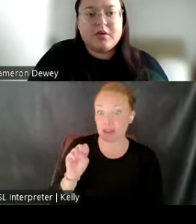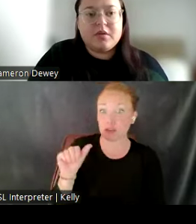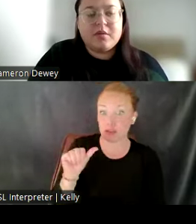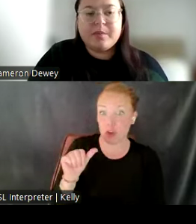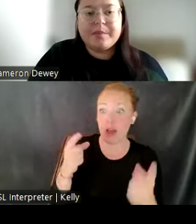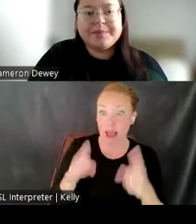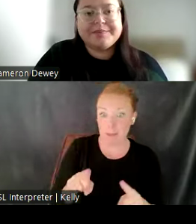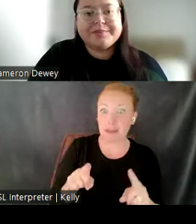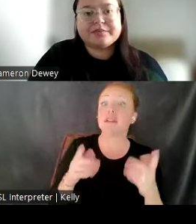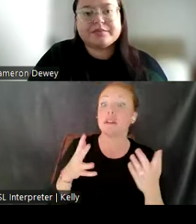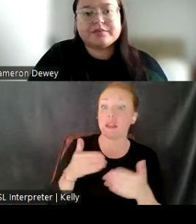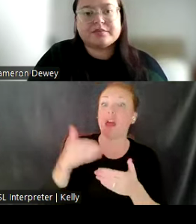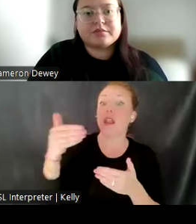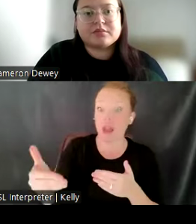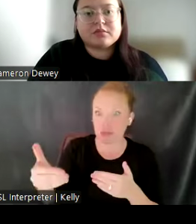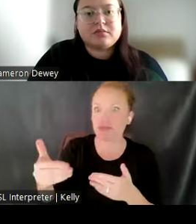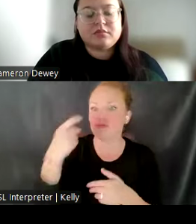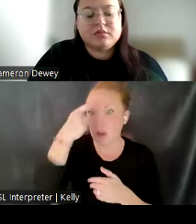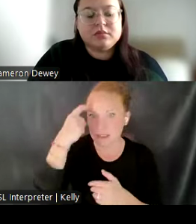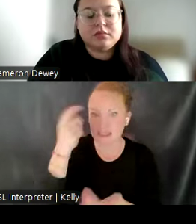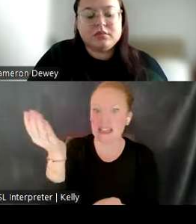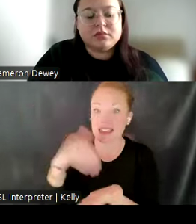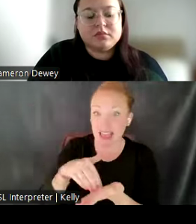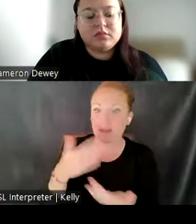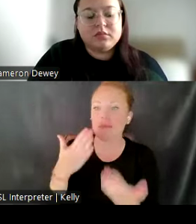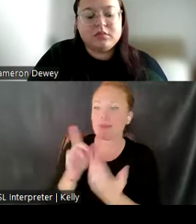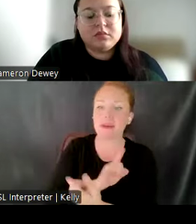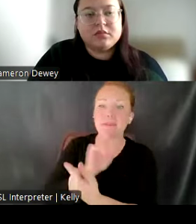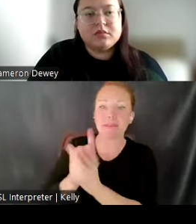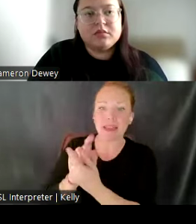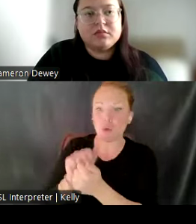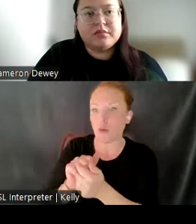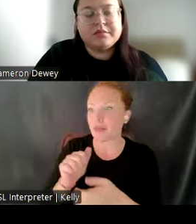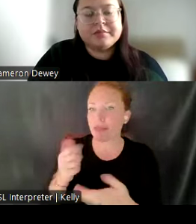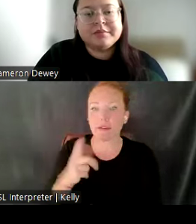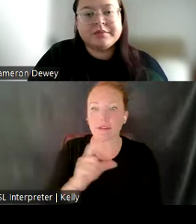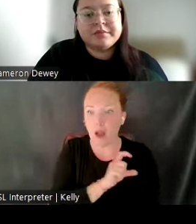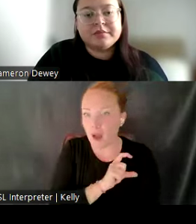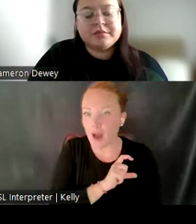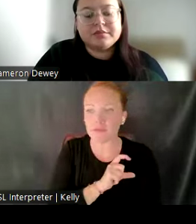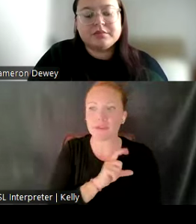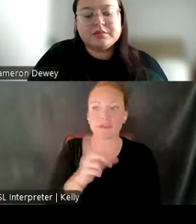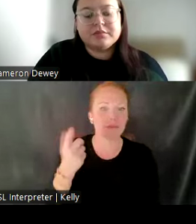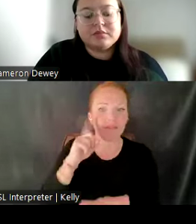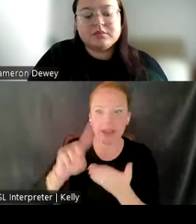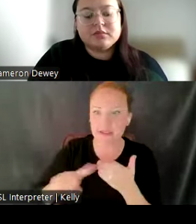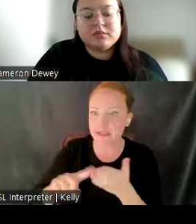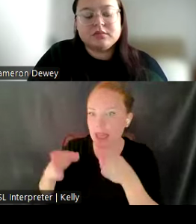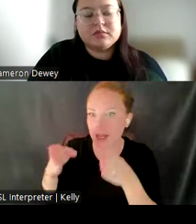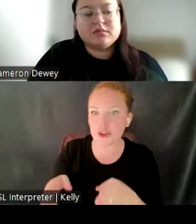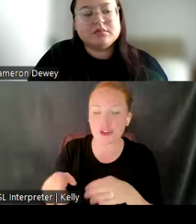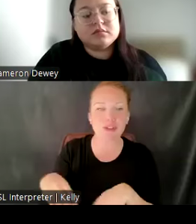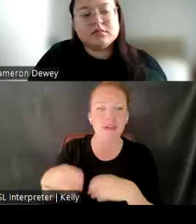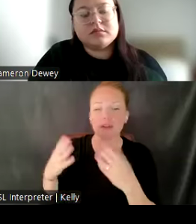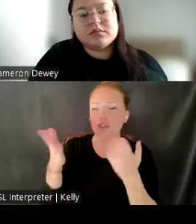with different professional service staff, such as law enforcement, investigators, service